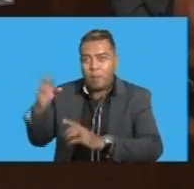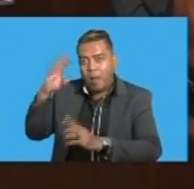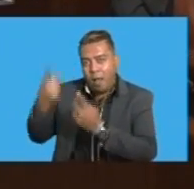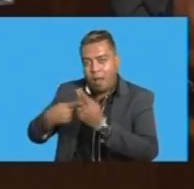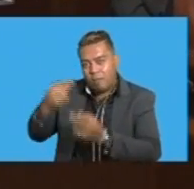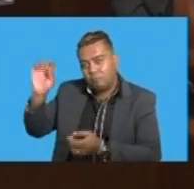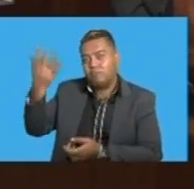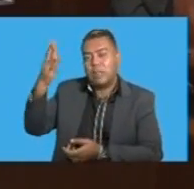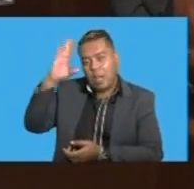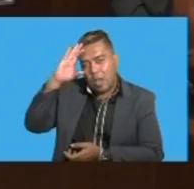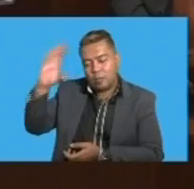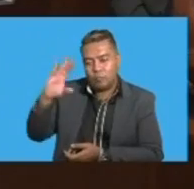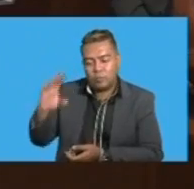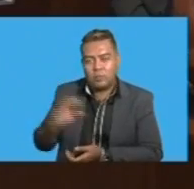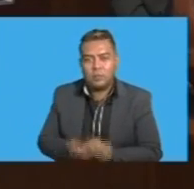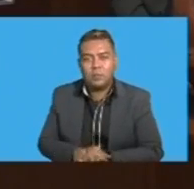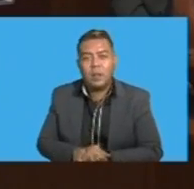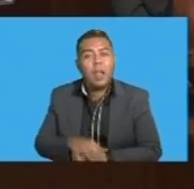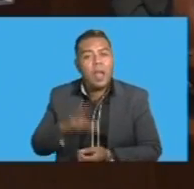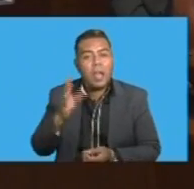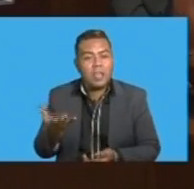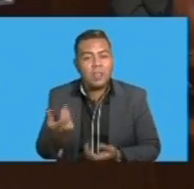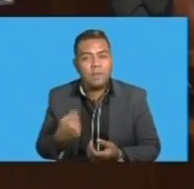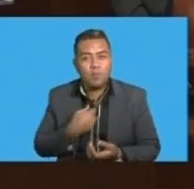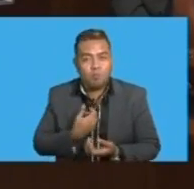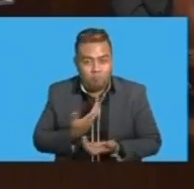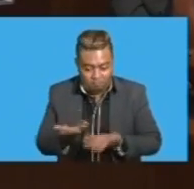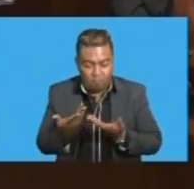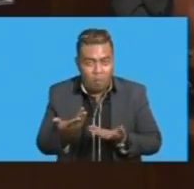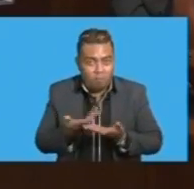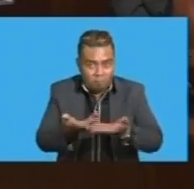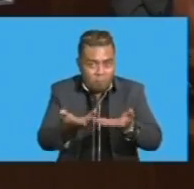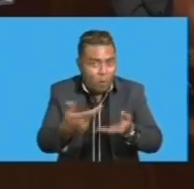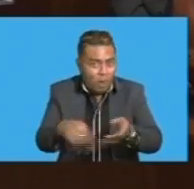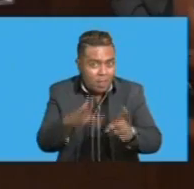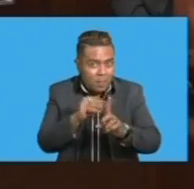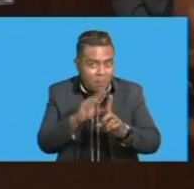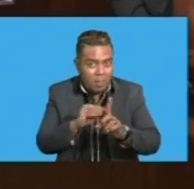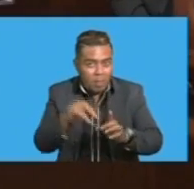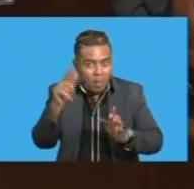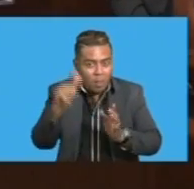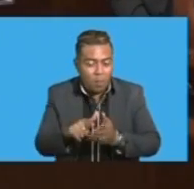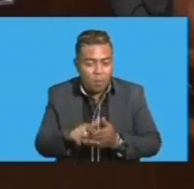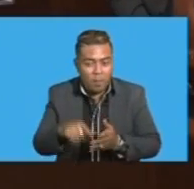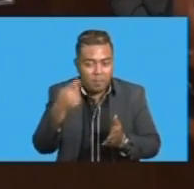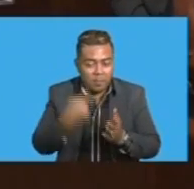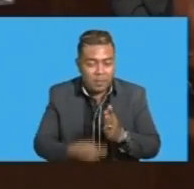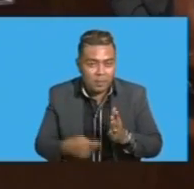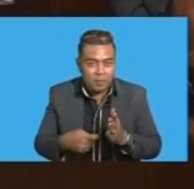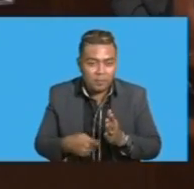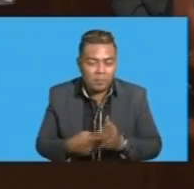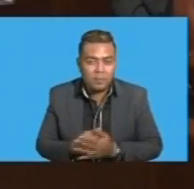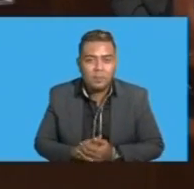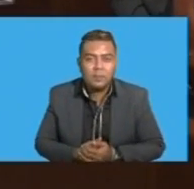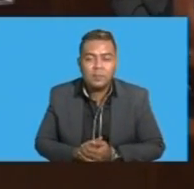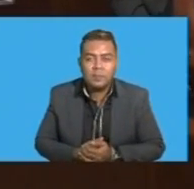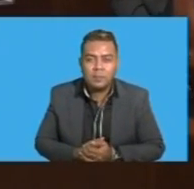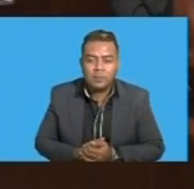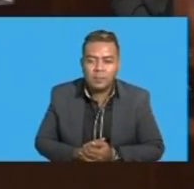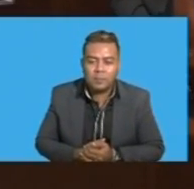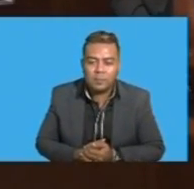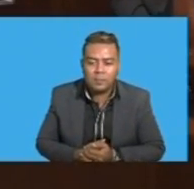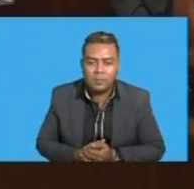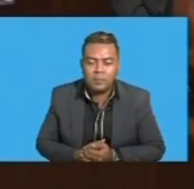not been blacklisted. I'll give you an example, Mr. Speaker, sir. The lower corporate tax rate for having regional global headquarters